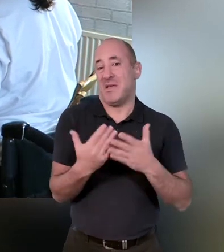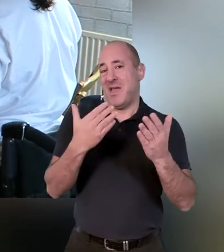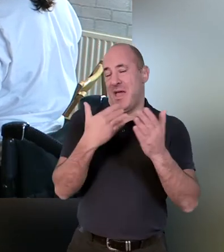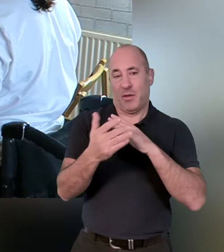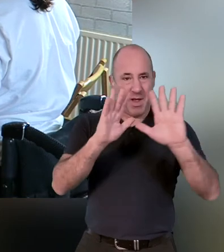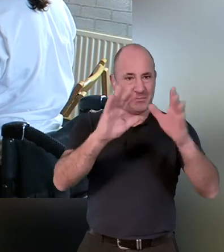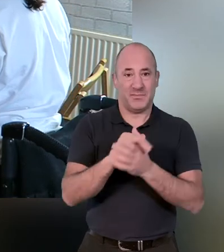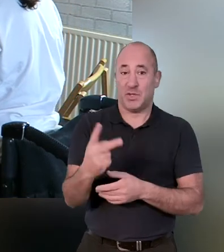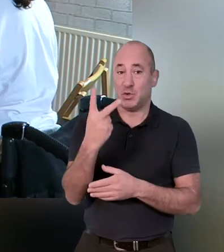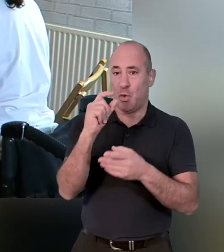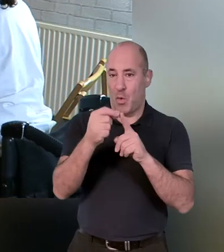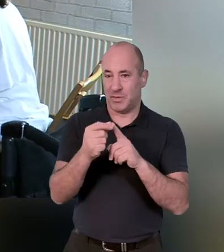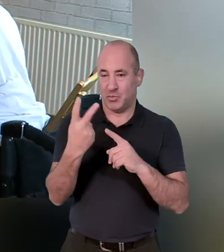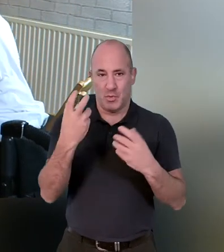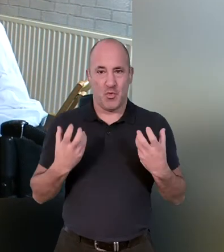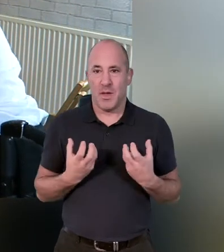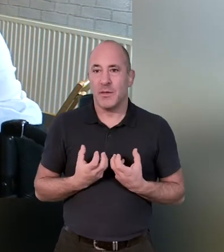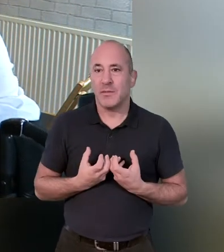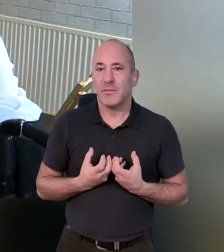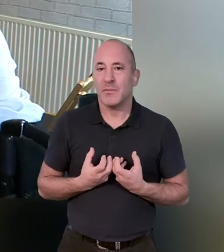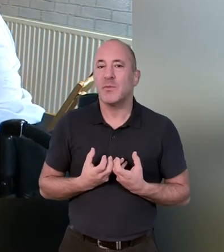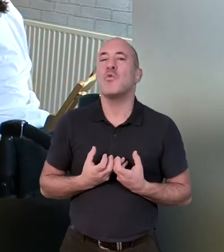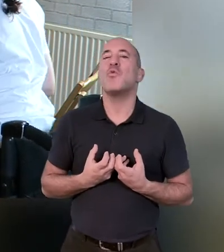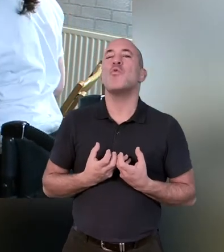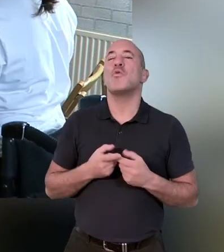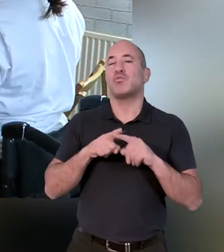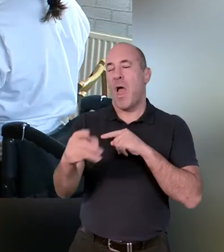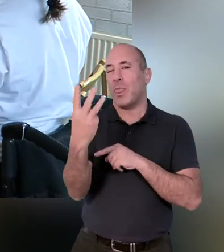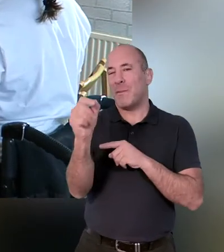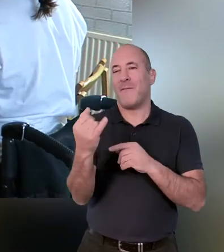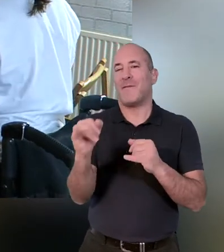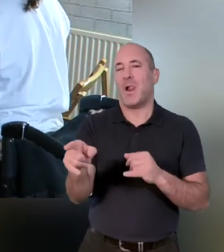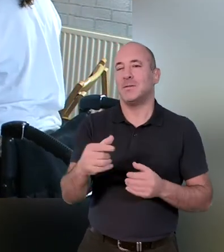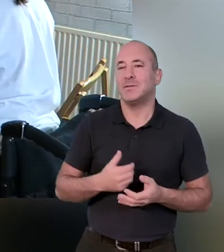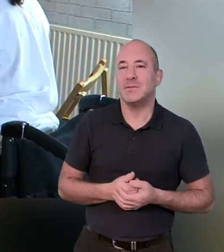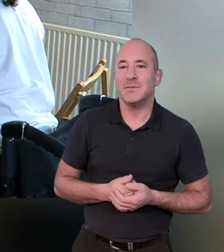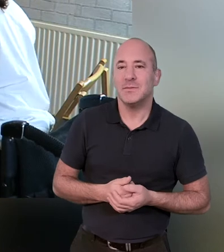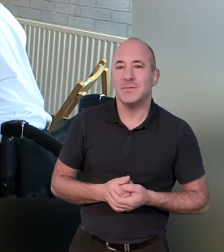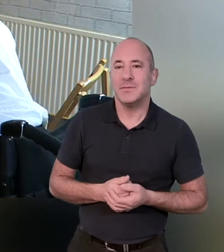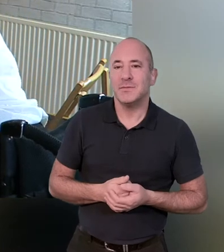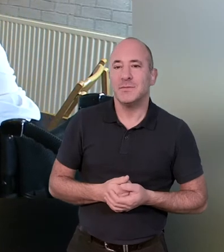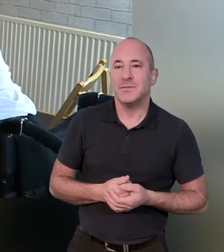bigger bowl. So it's 2 points, she's got two left. Oh, went for the three but missed it.